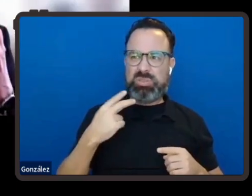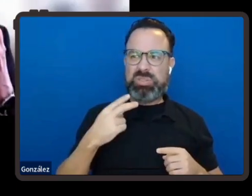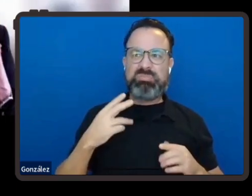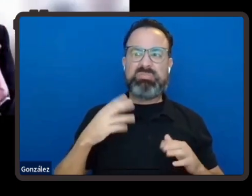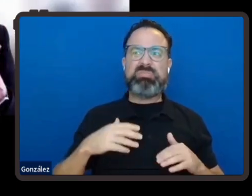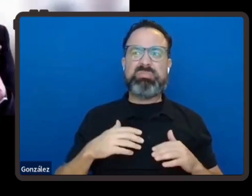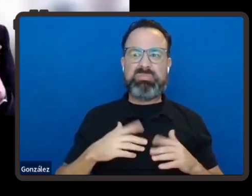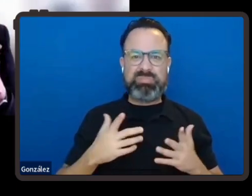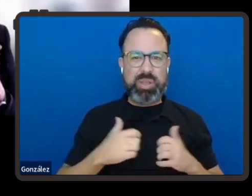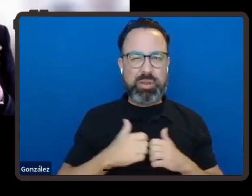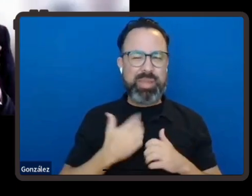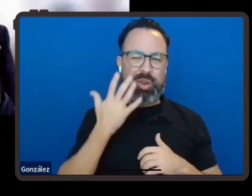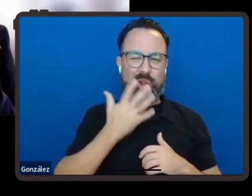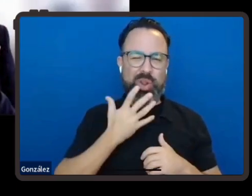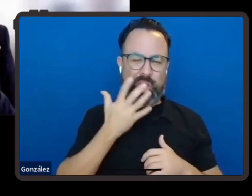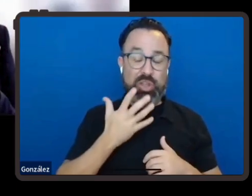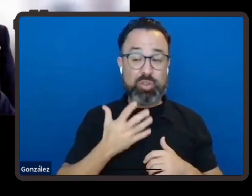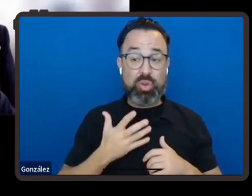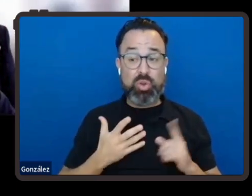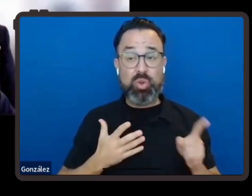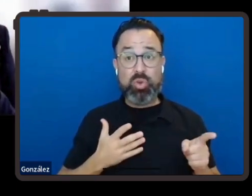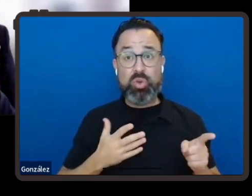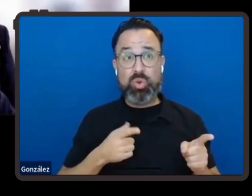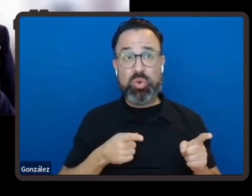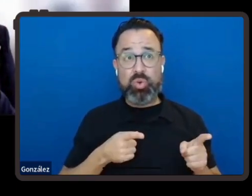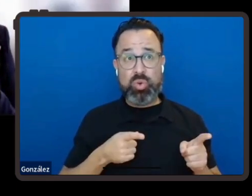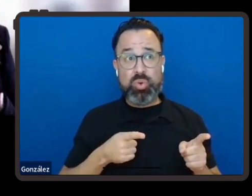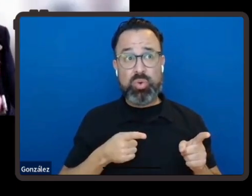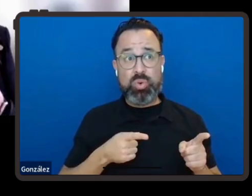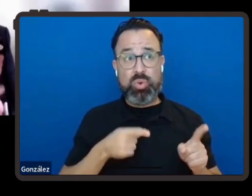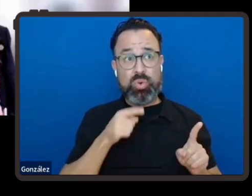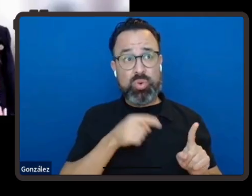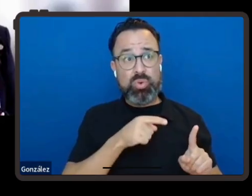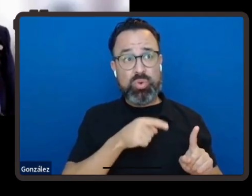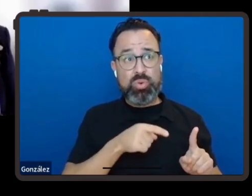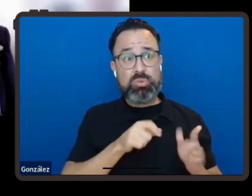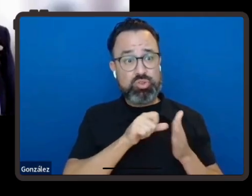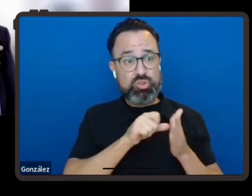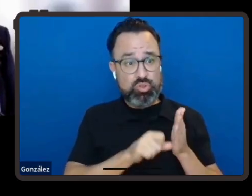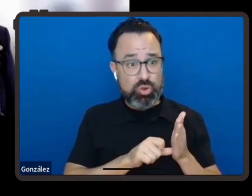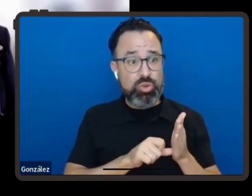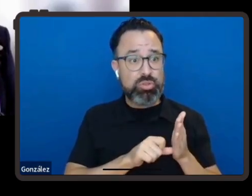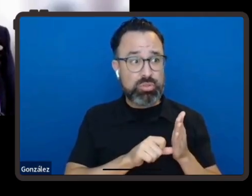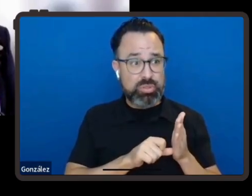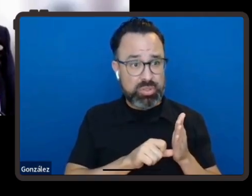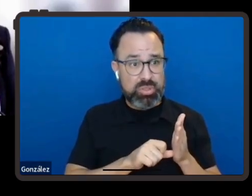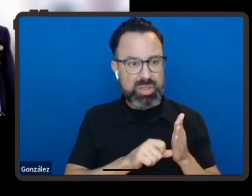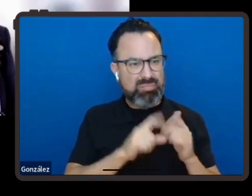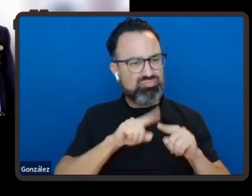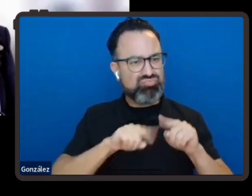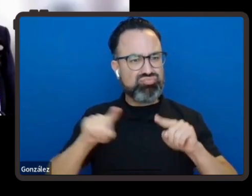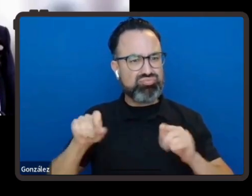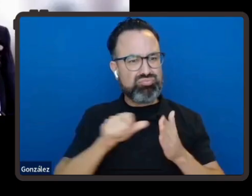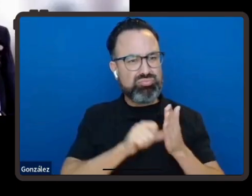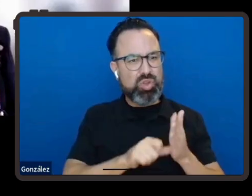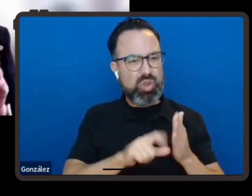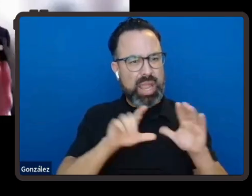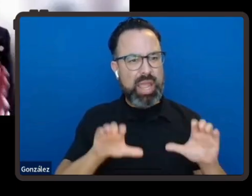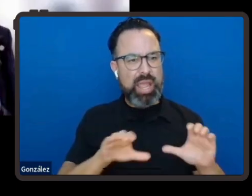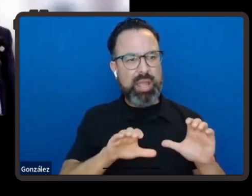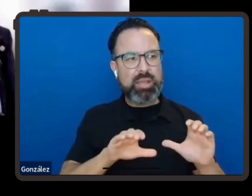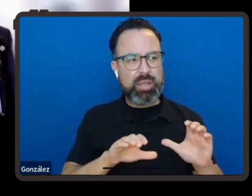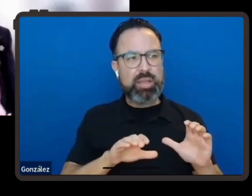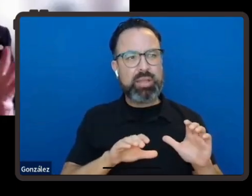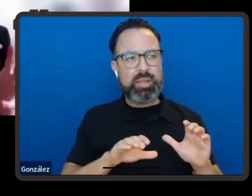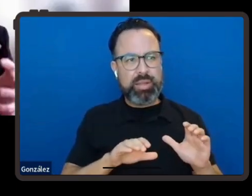it made her look. So she had some surgery, and there are various surgeries that can be done. but they did it